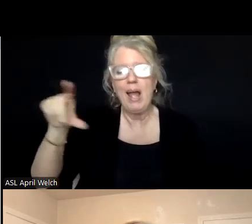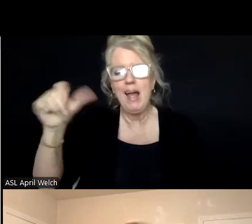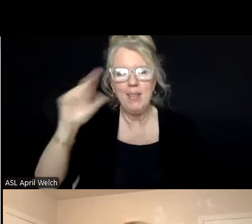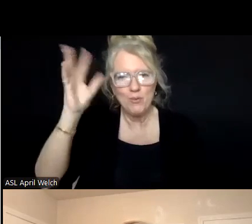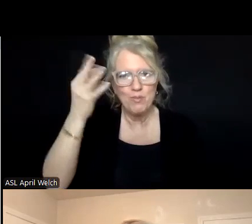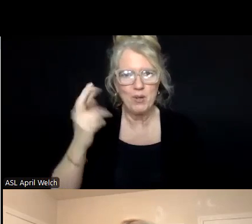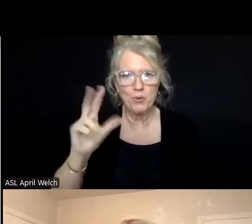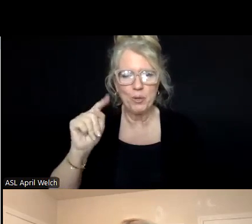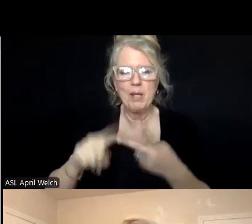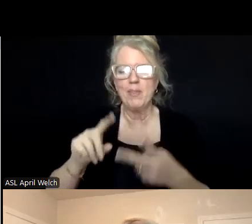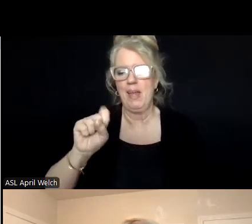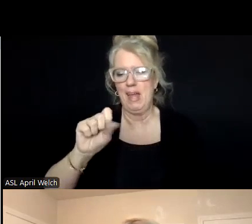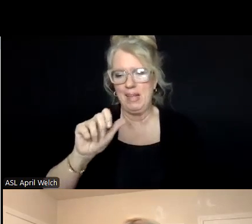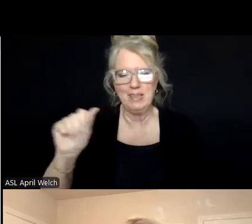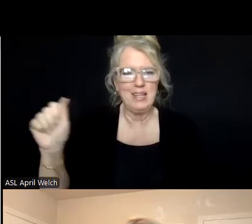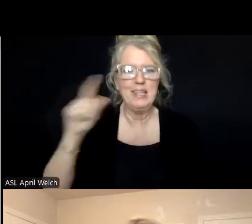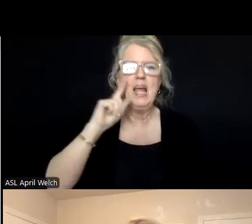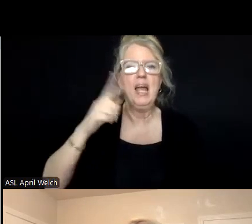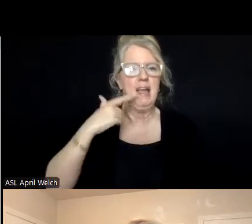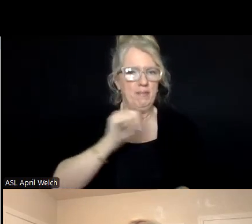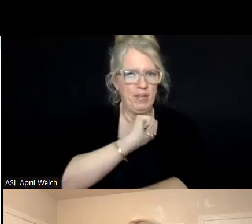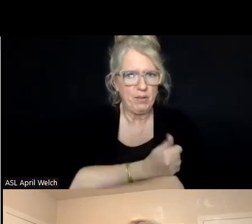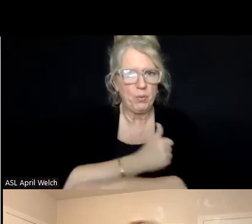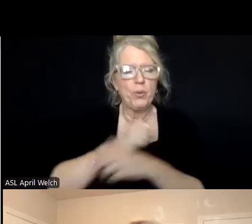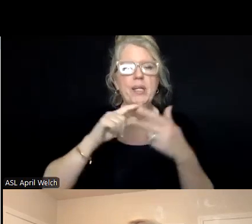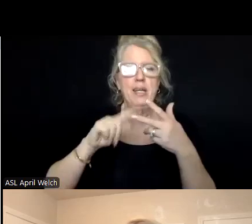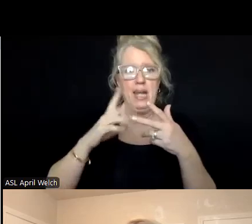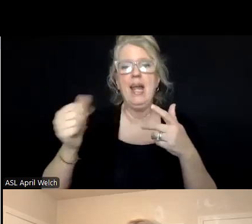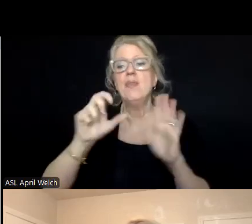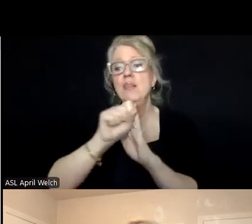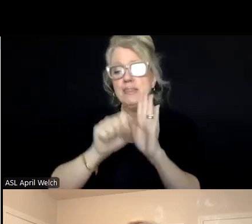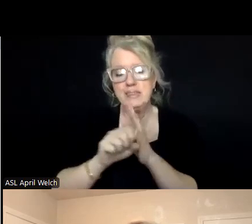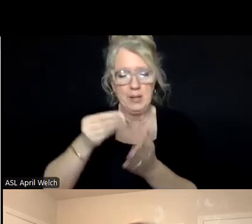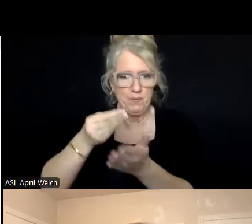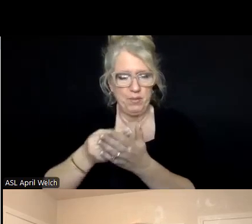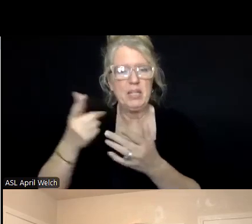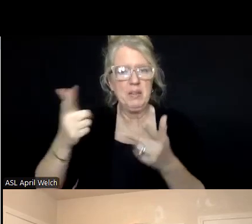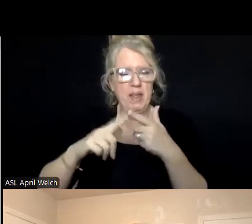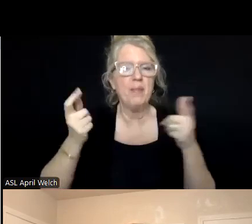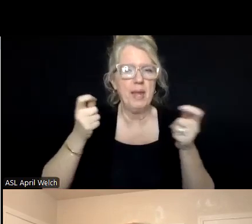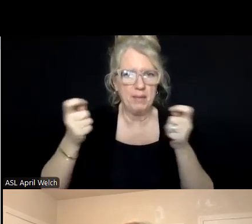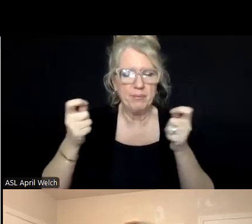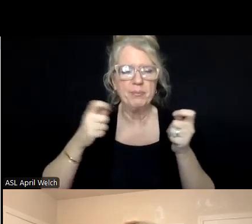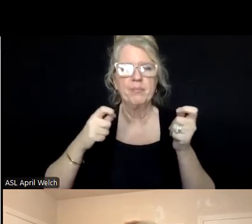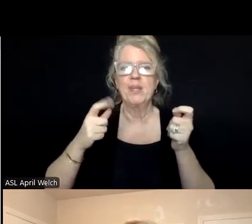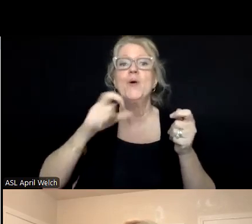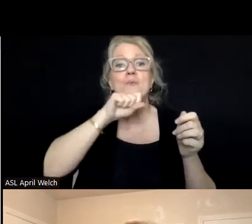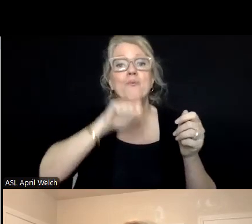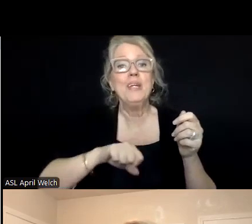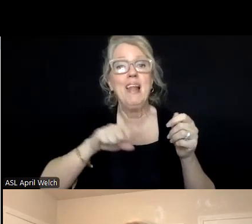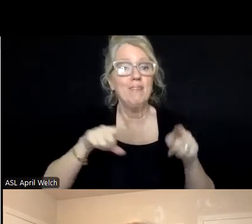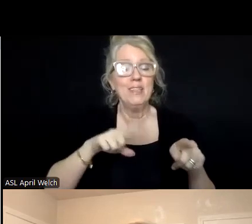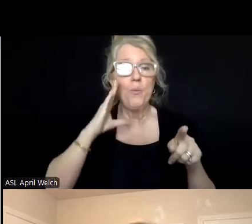grants that the SAAs have authority over, and then the state funding that they have authority over. And we just love this slide